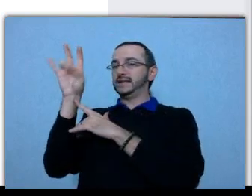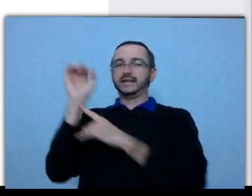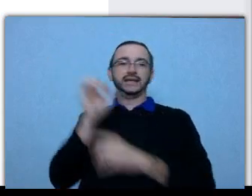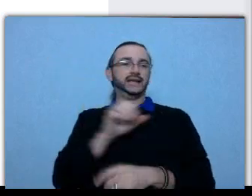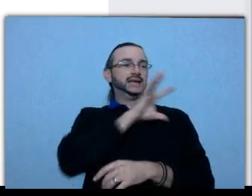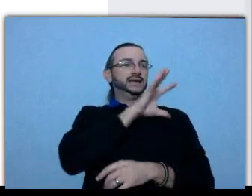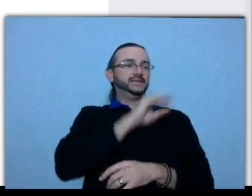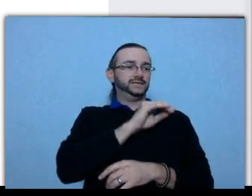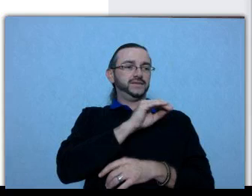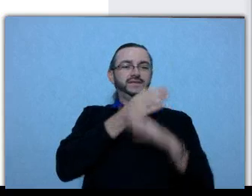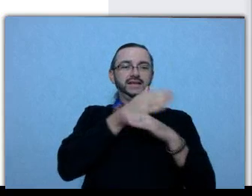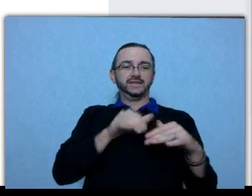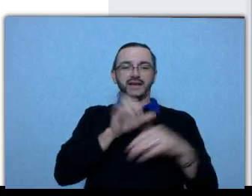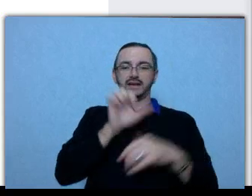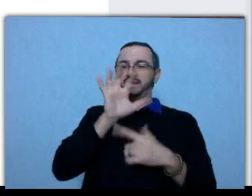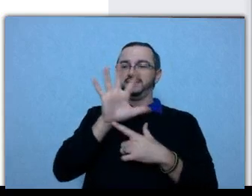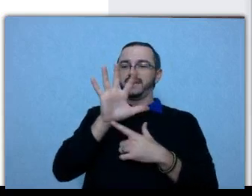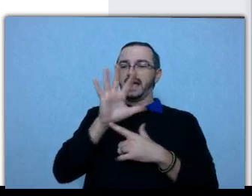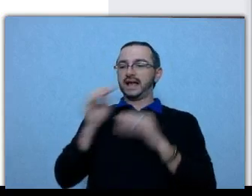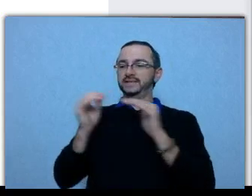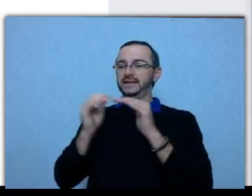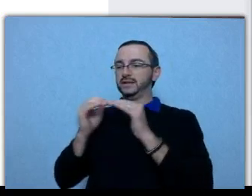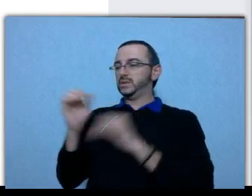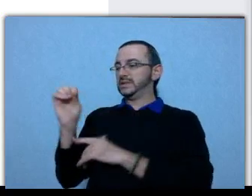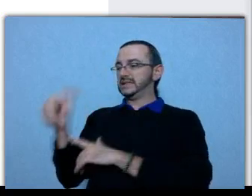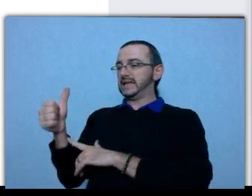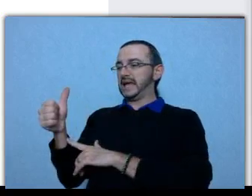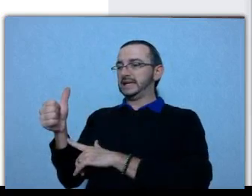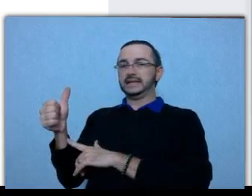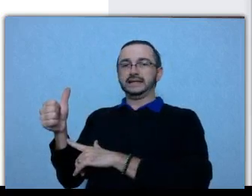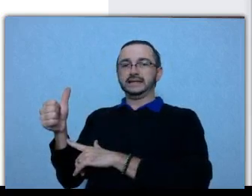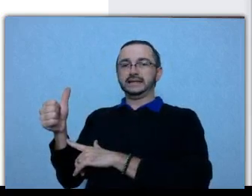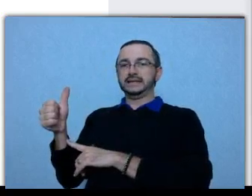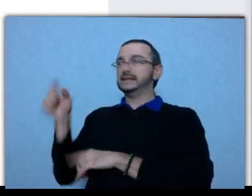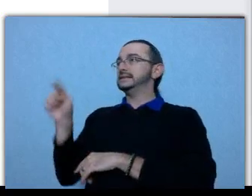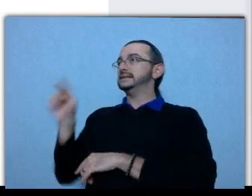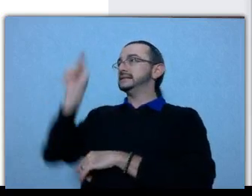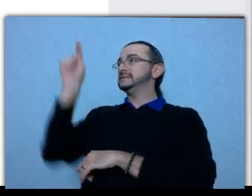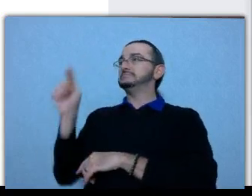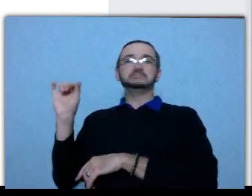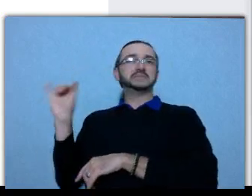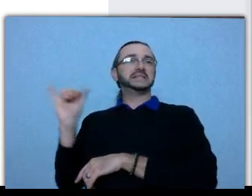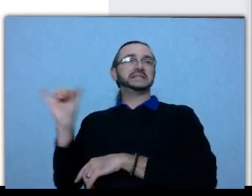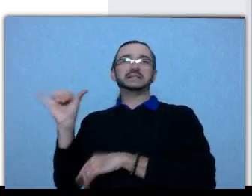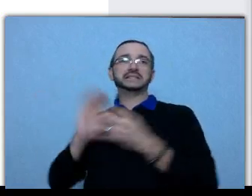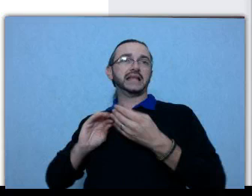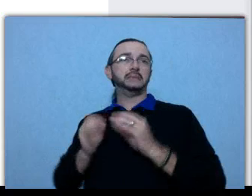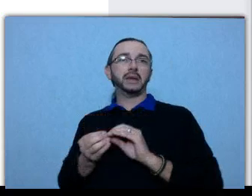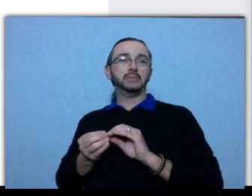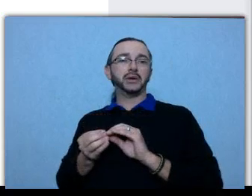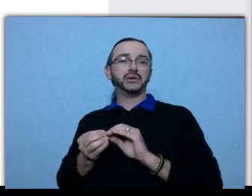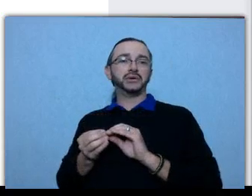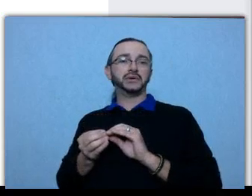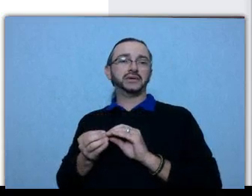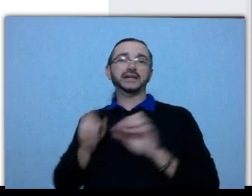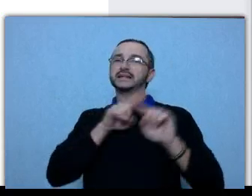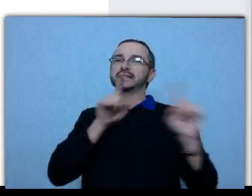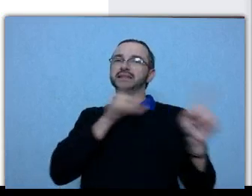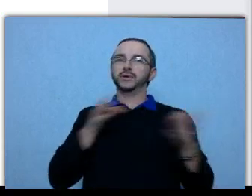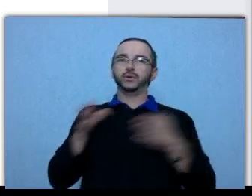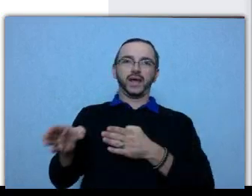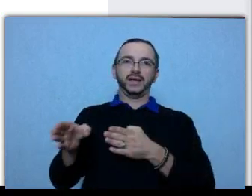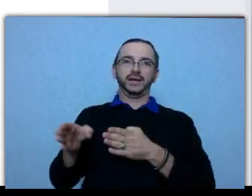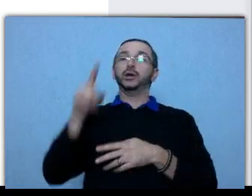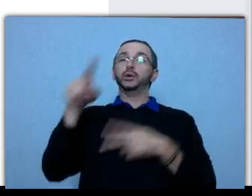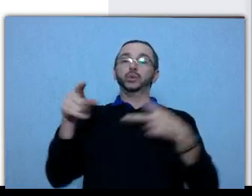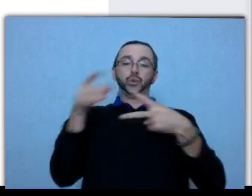5 divided into 35 is 7. 5 divided into 50 is 10. These are two methods. Both methods work great. You pick one. I don't